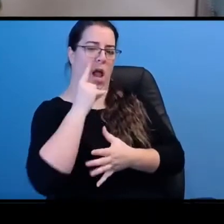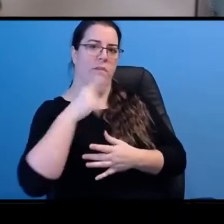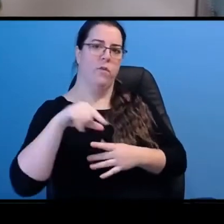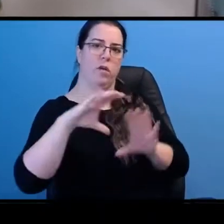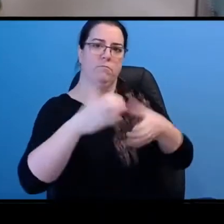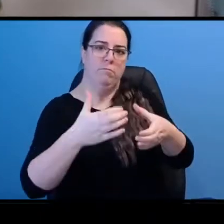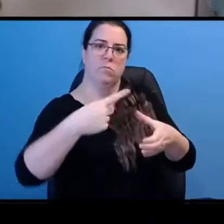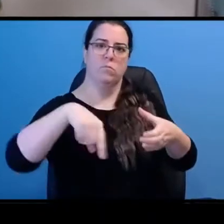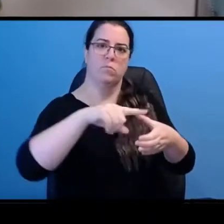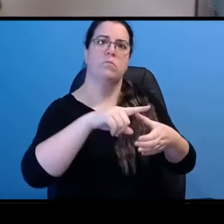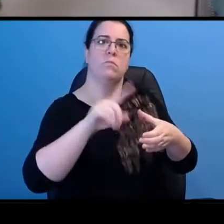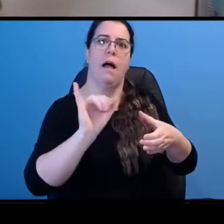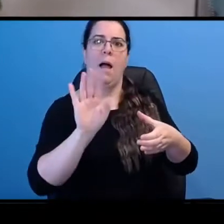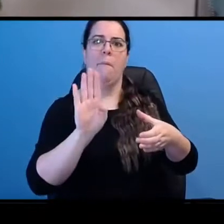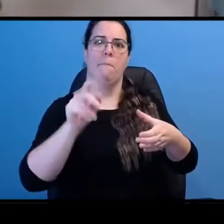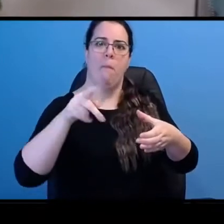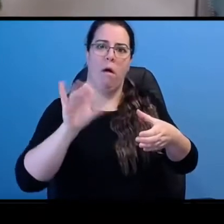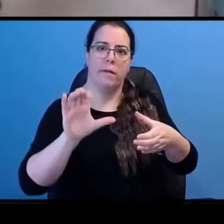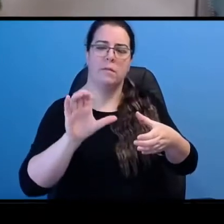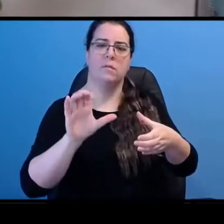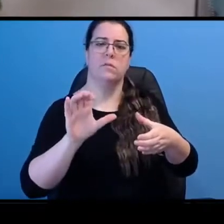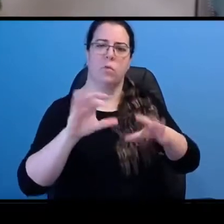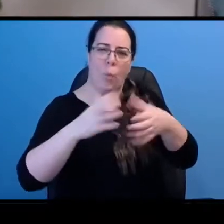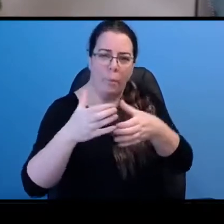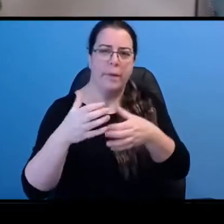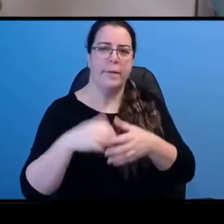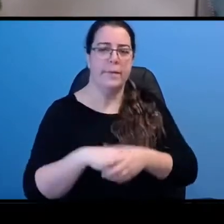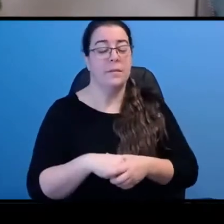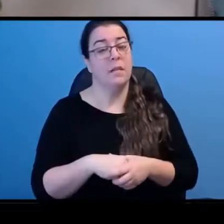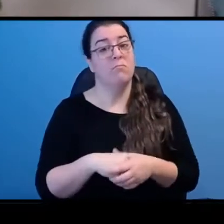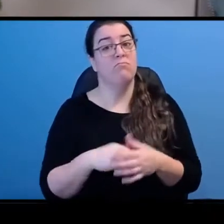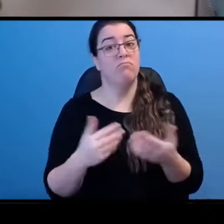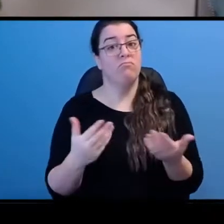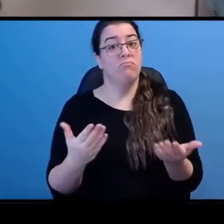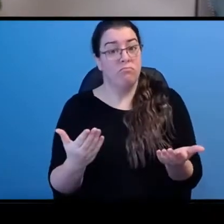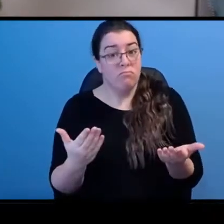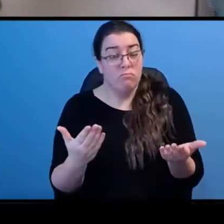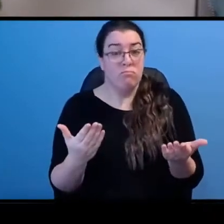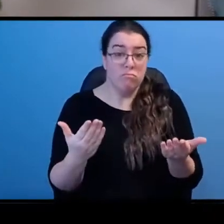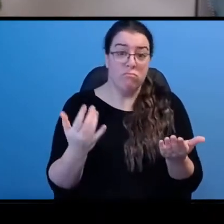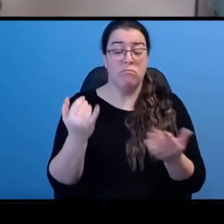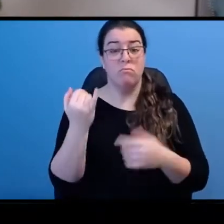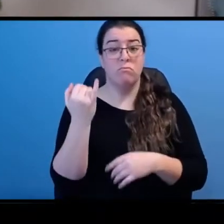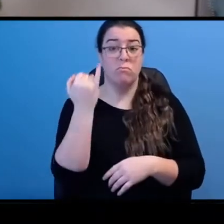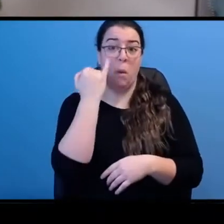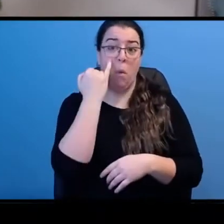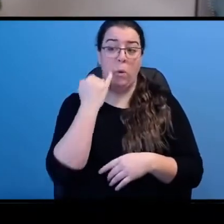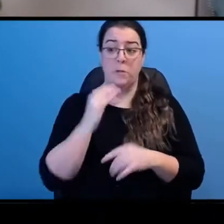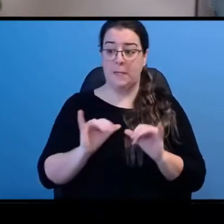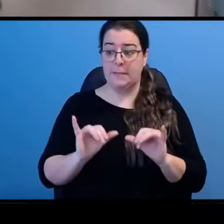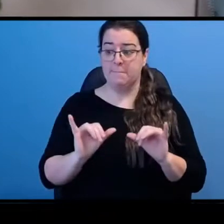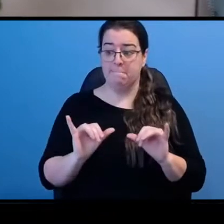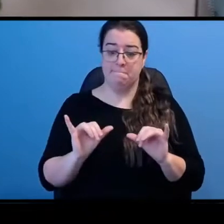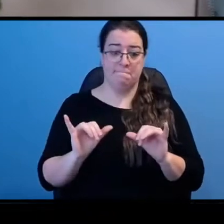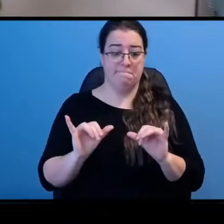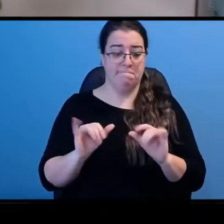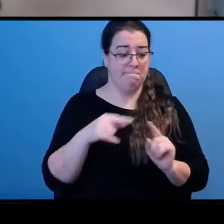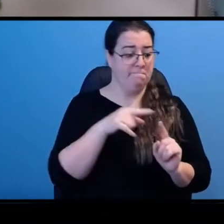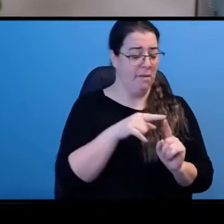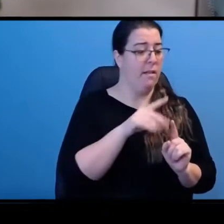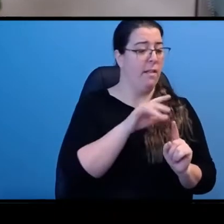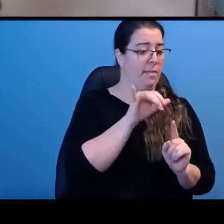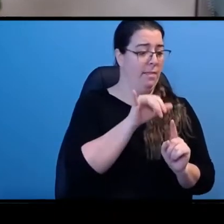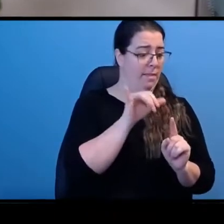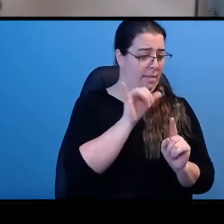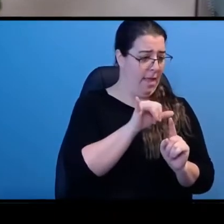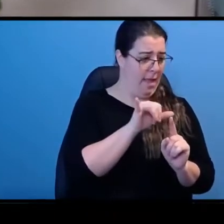could help you if you're sort of matched up with another grant and you identify as part of any